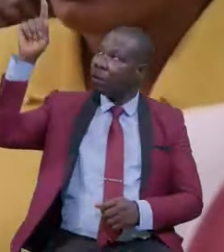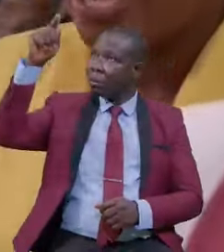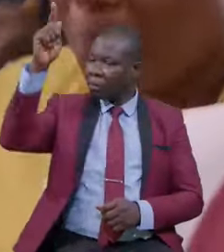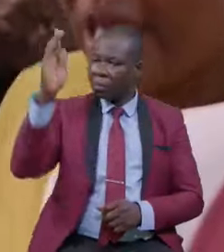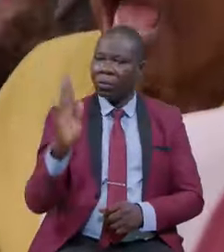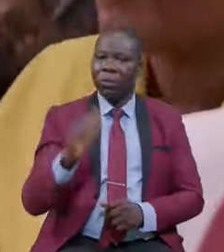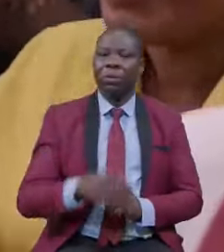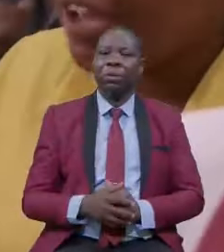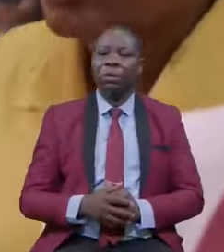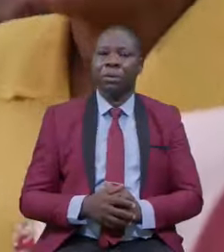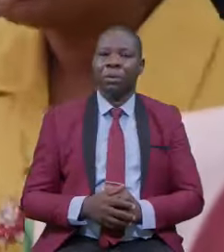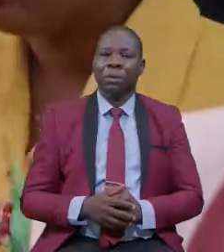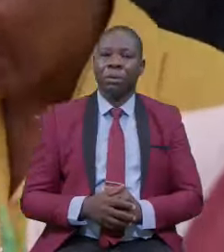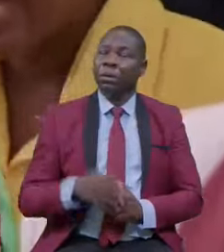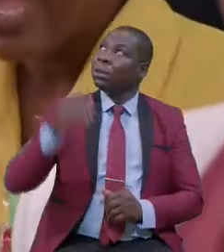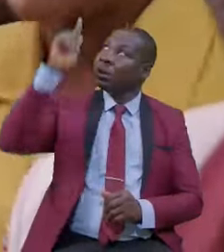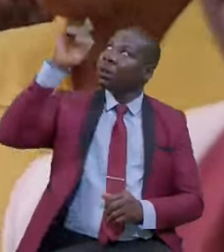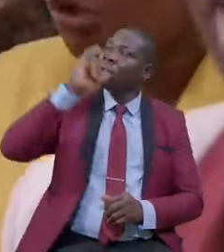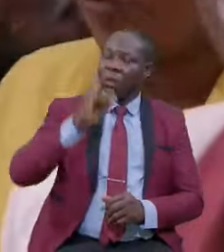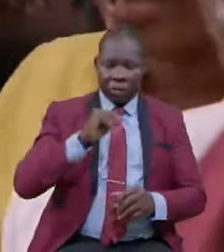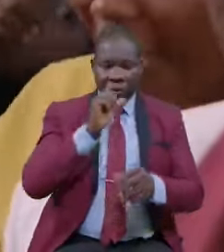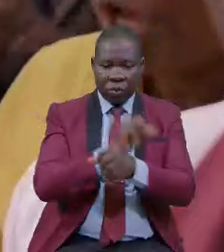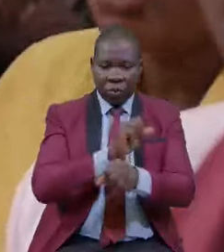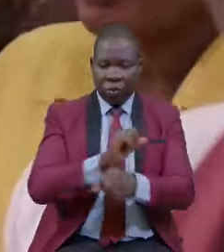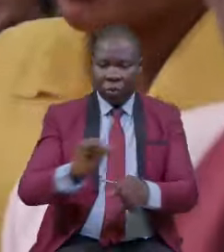He's walking with you, you walk with him.